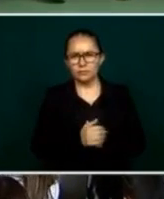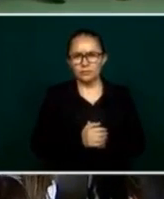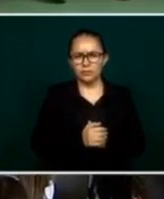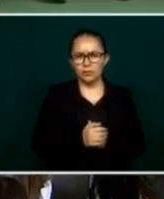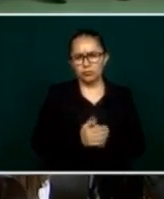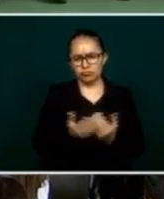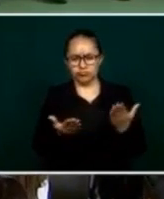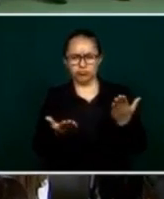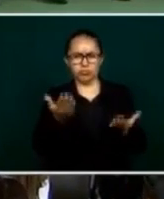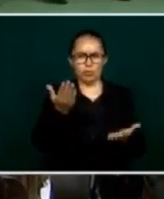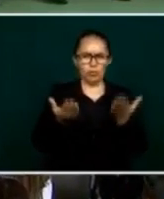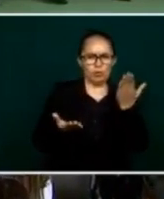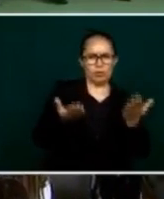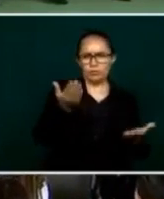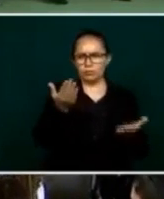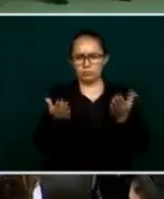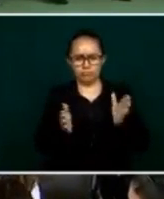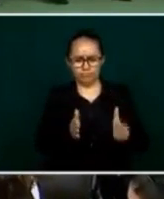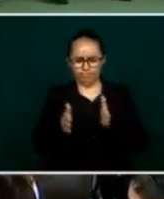December to